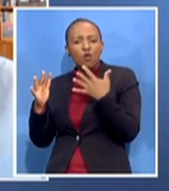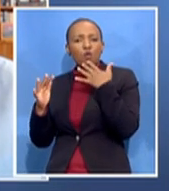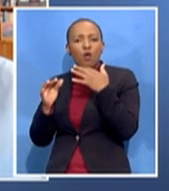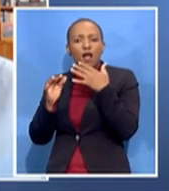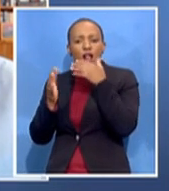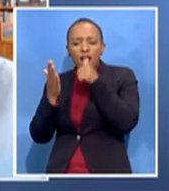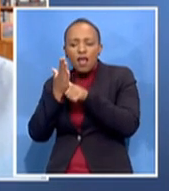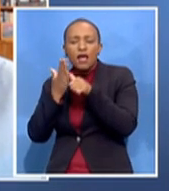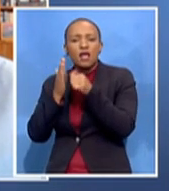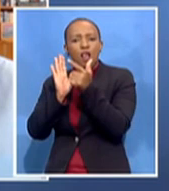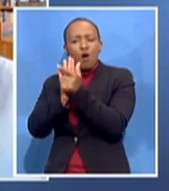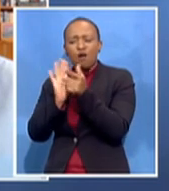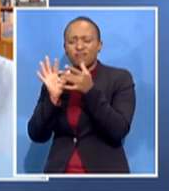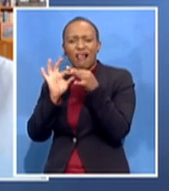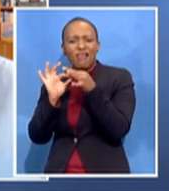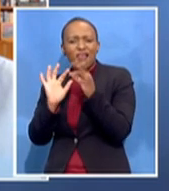one?